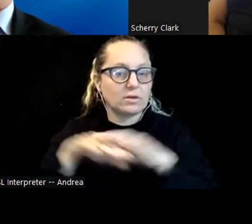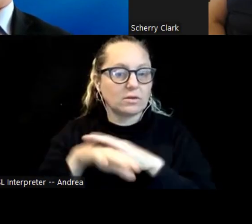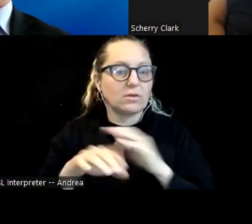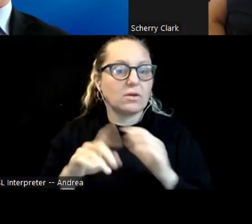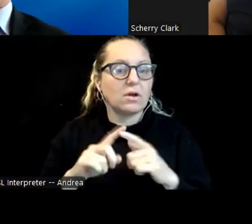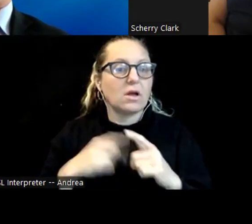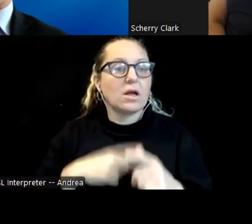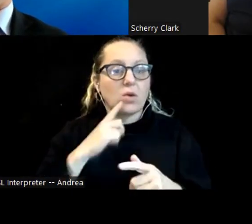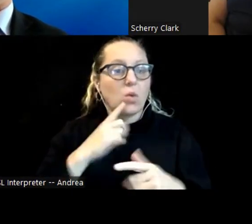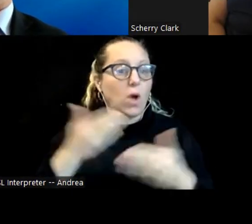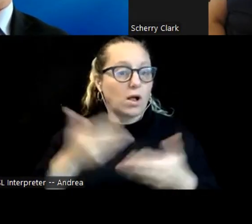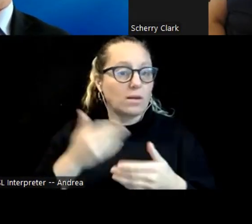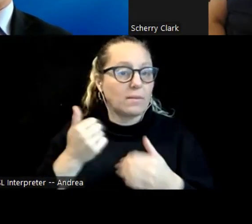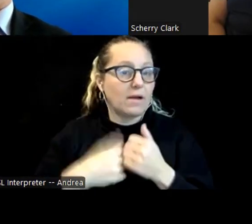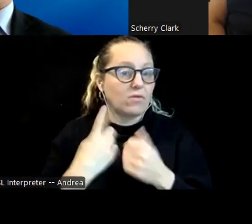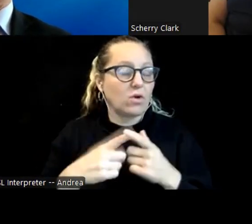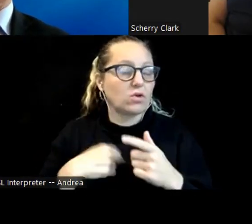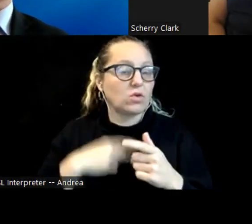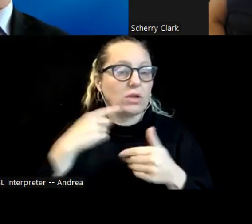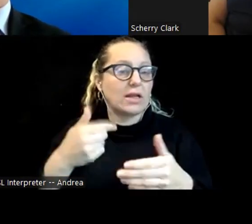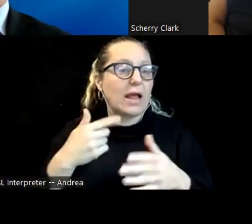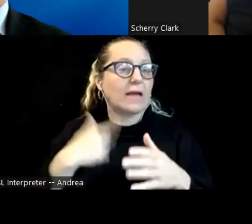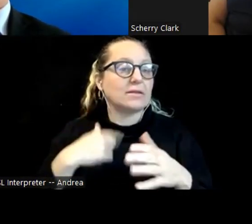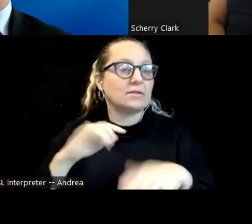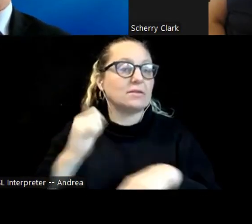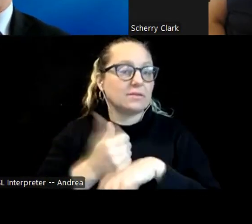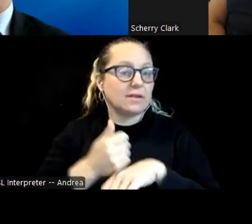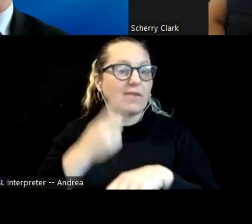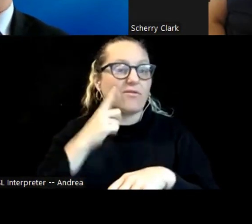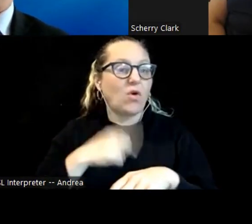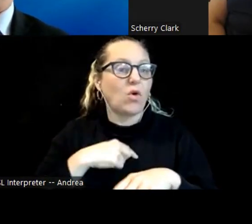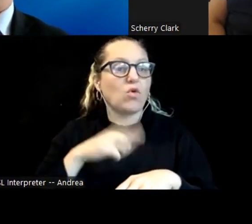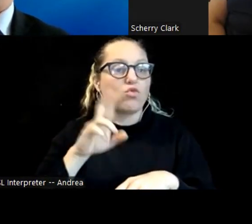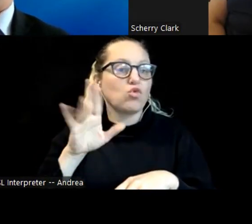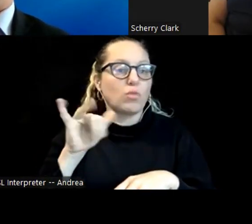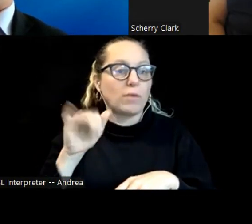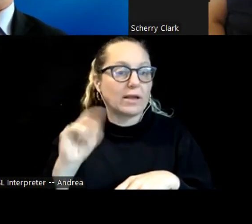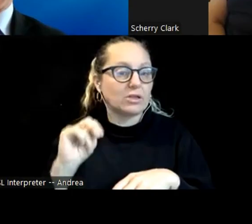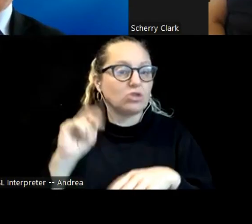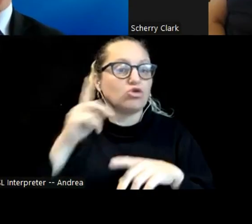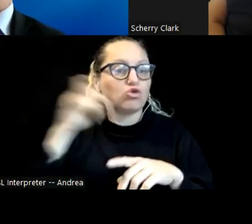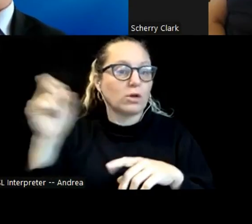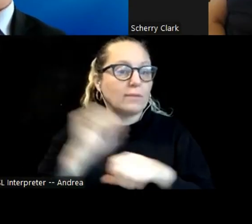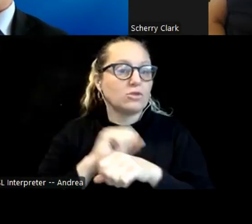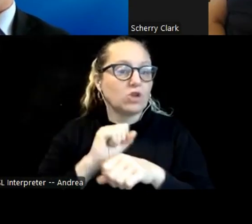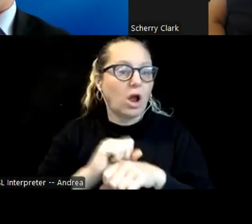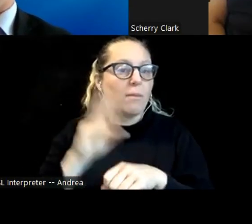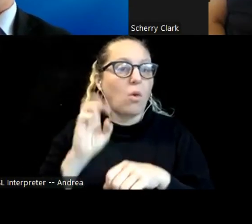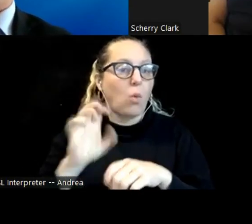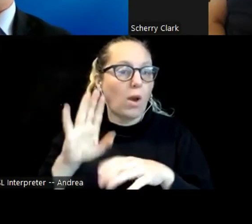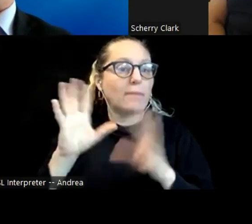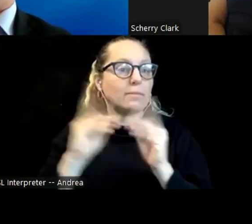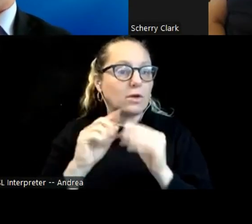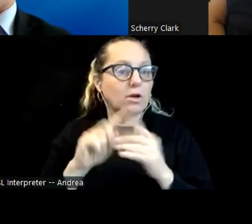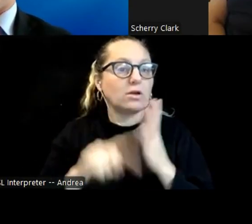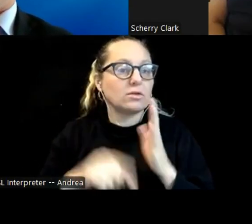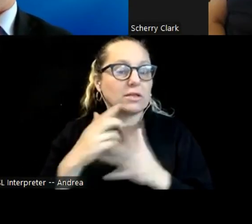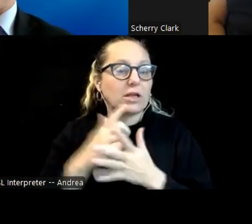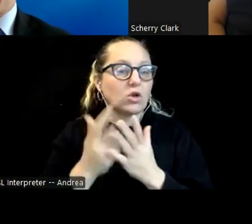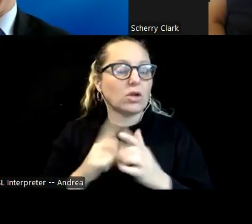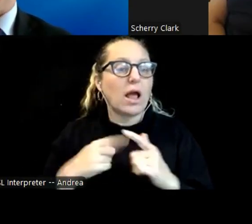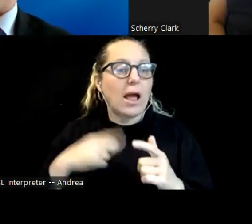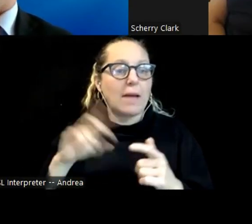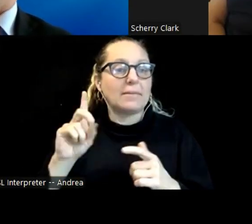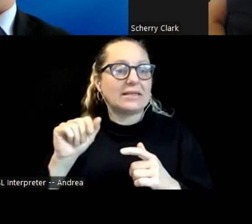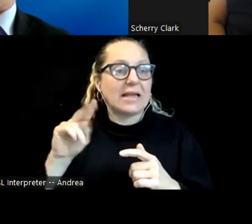Welcome, everybody, to our next installment of the Rubin Dream Job webinar series. My name is Danny Rubin. I'm the founder of our